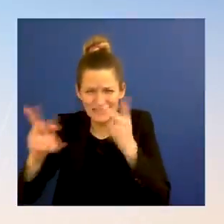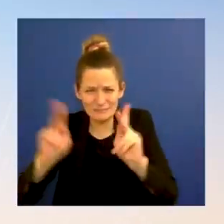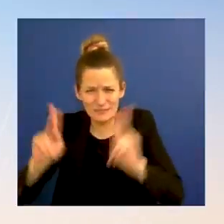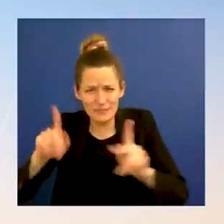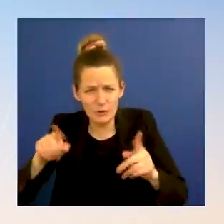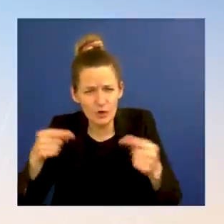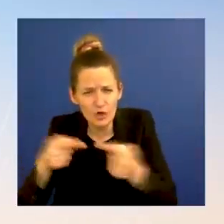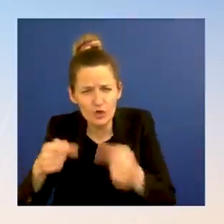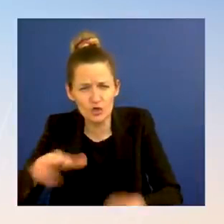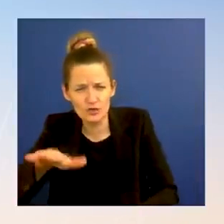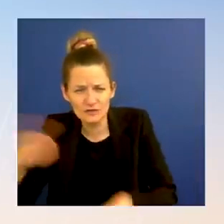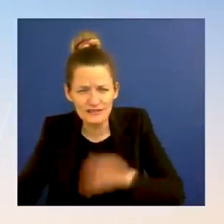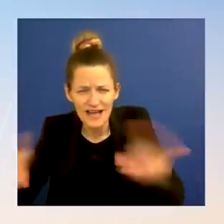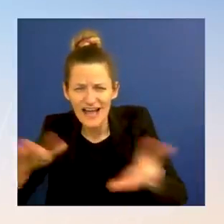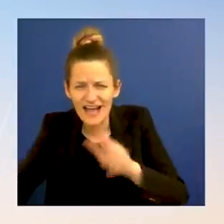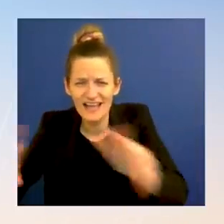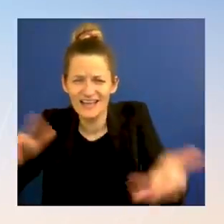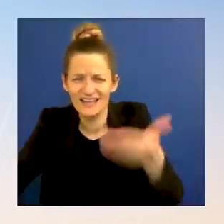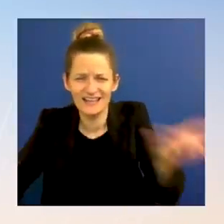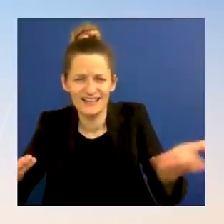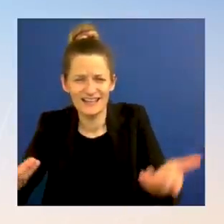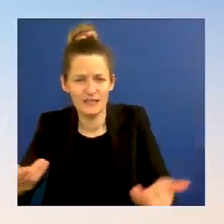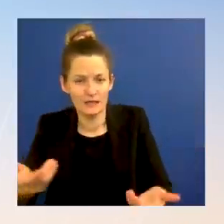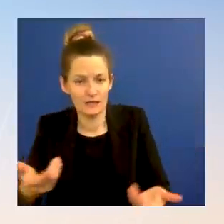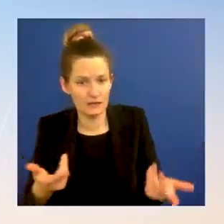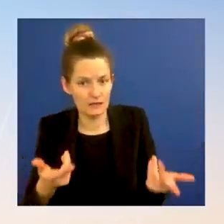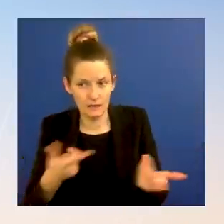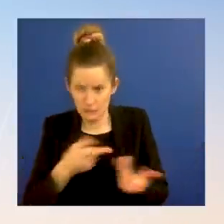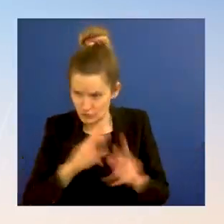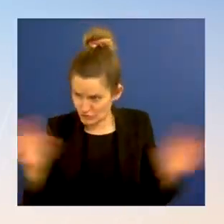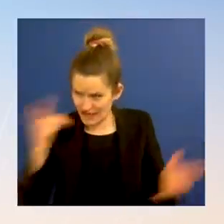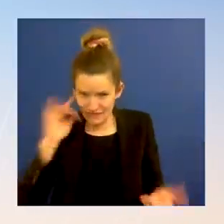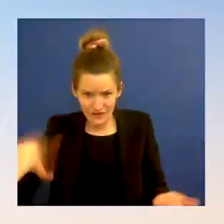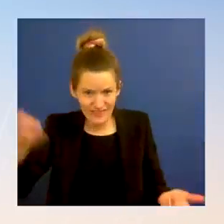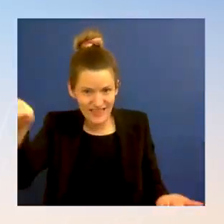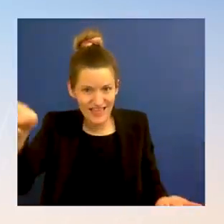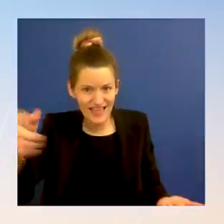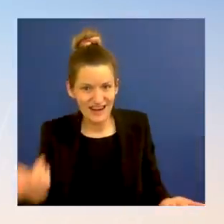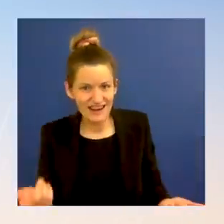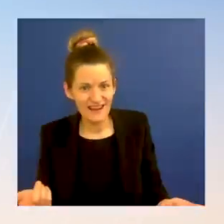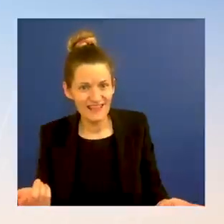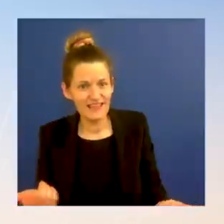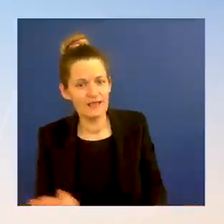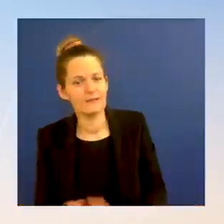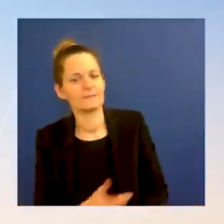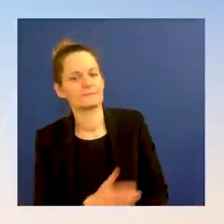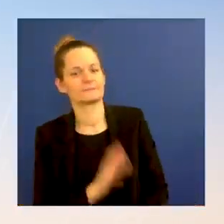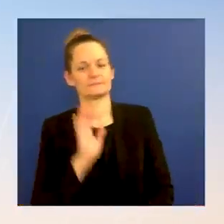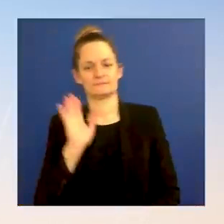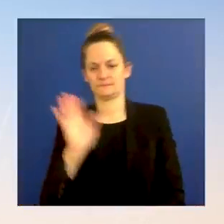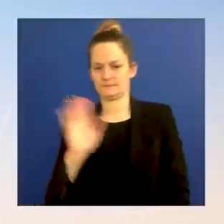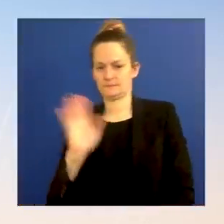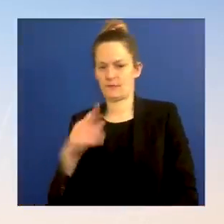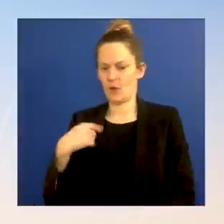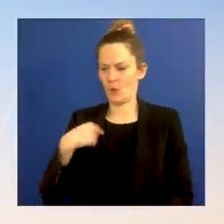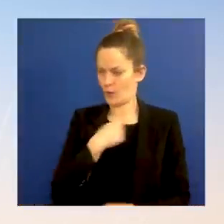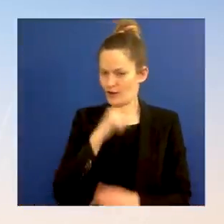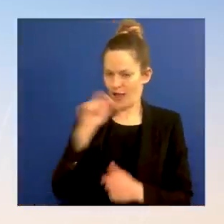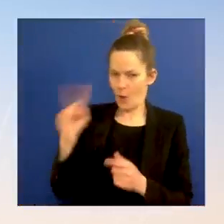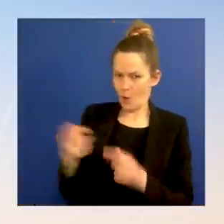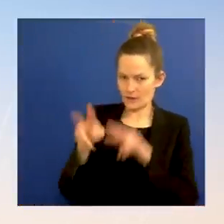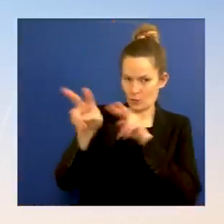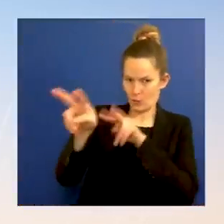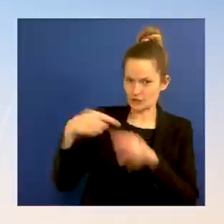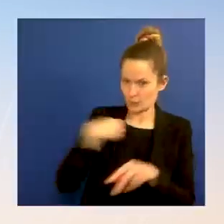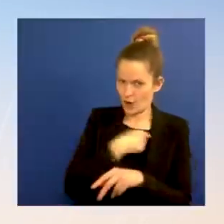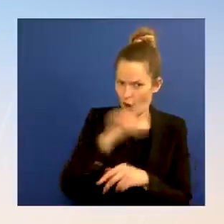watching. We have provided $1 billion in military and security assistance, including a range of defensive